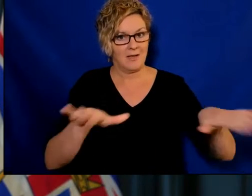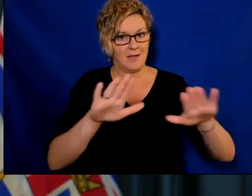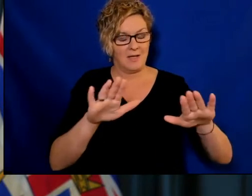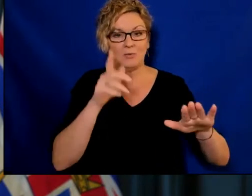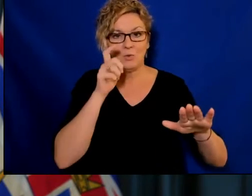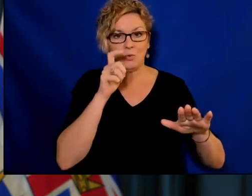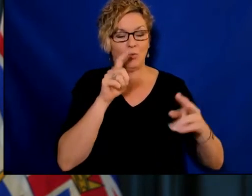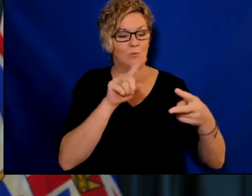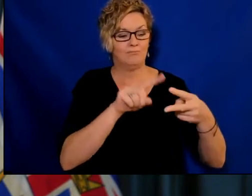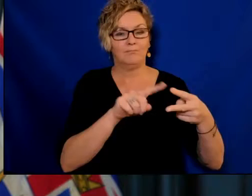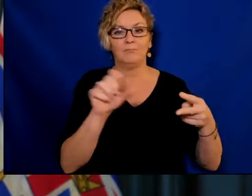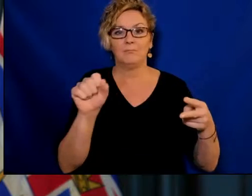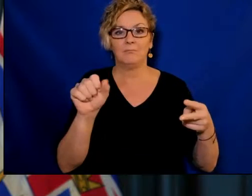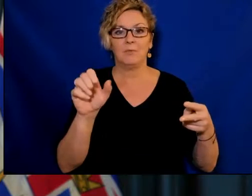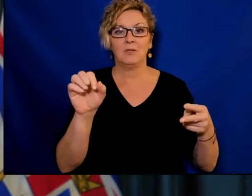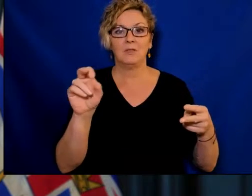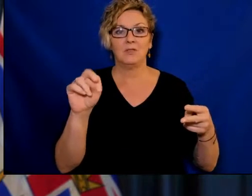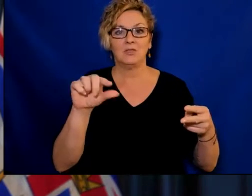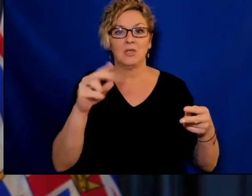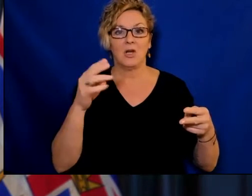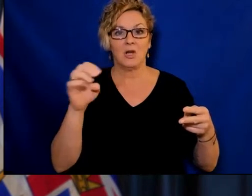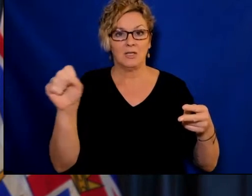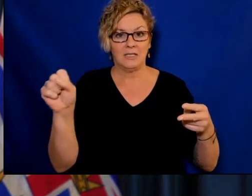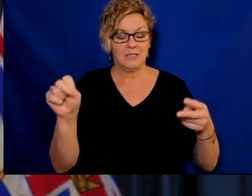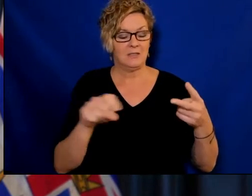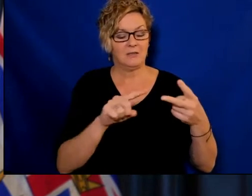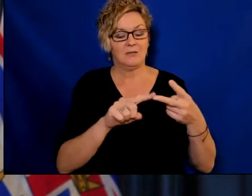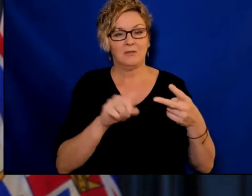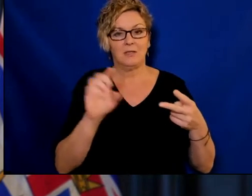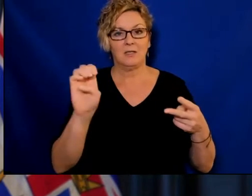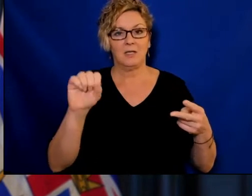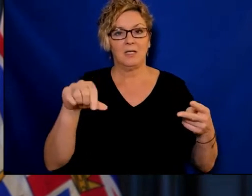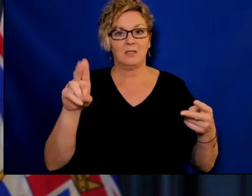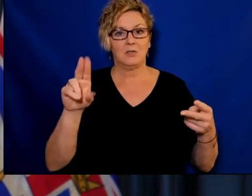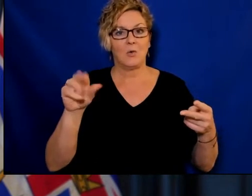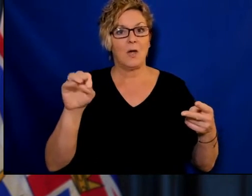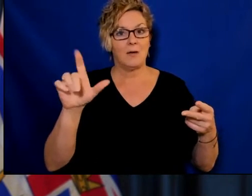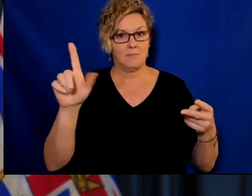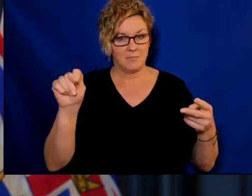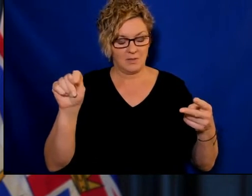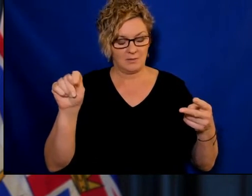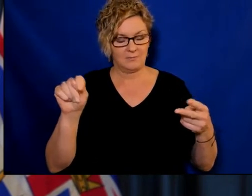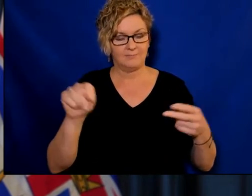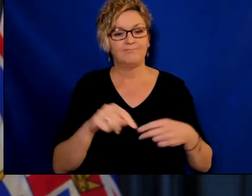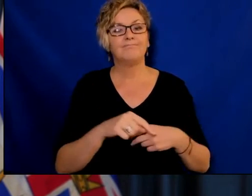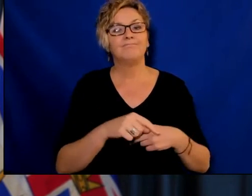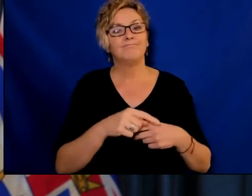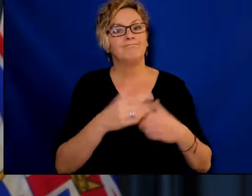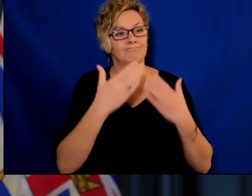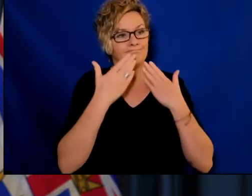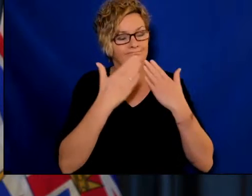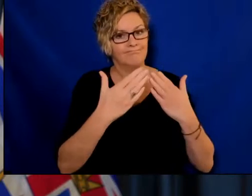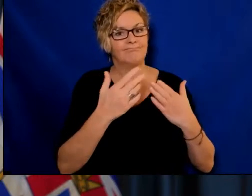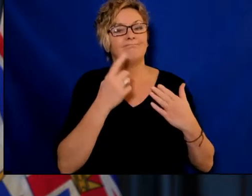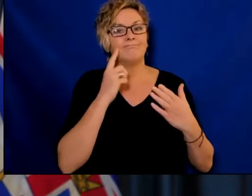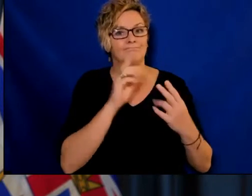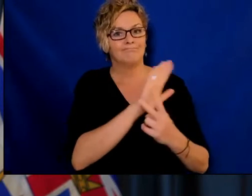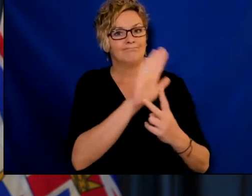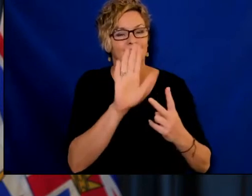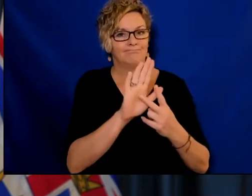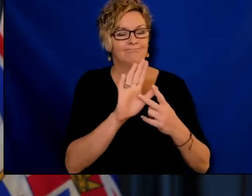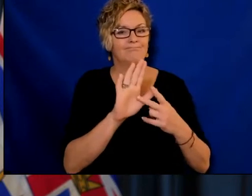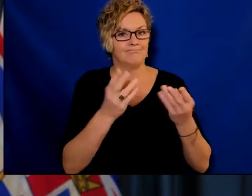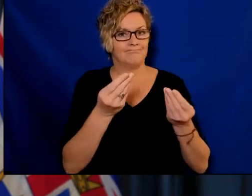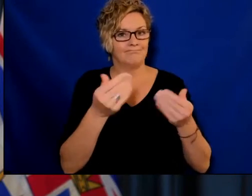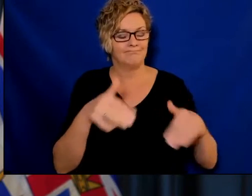Wednesday, we'll be providing written briefings at 3 o'clock with case count information and other relevant information related